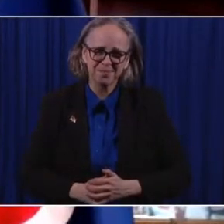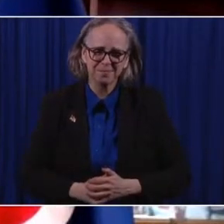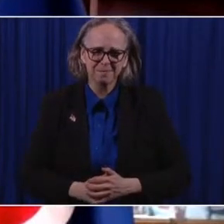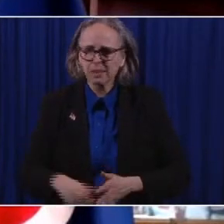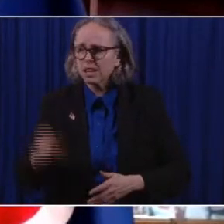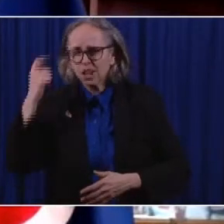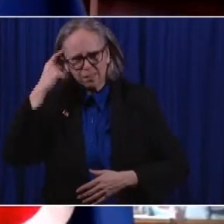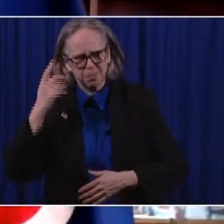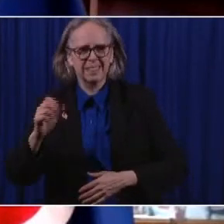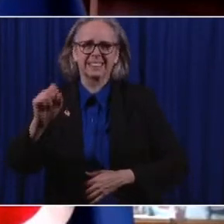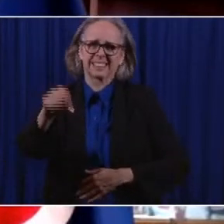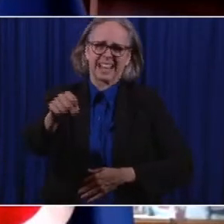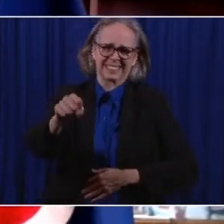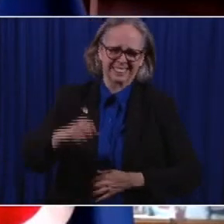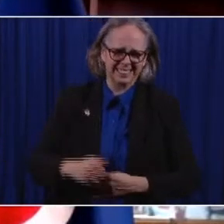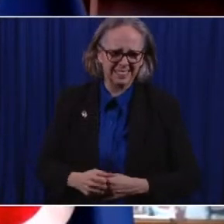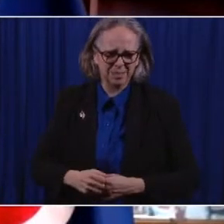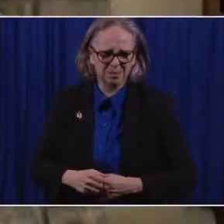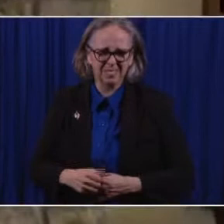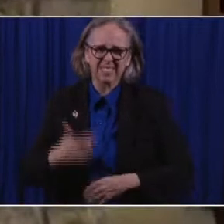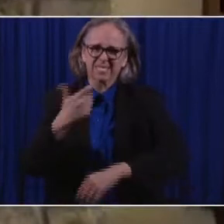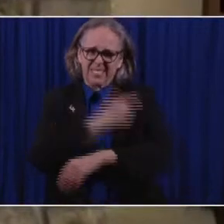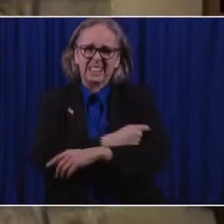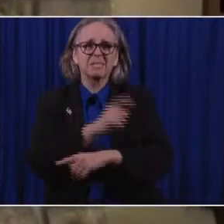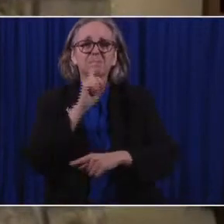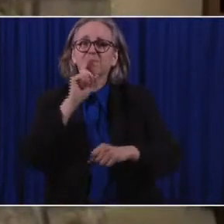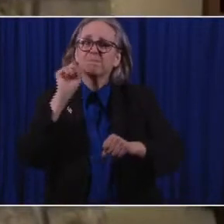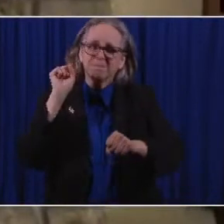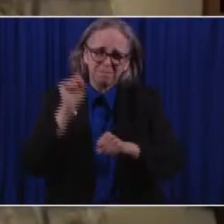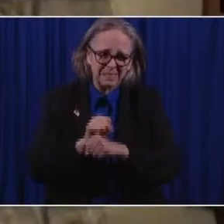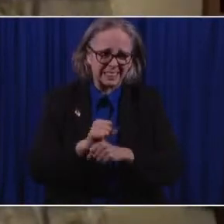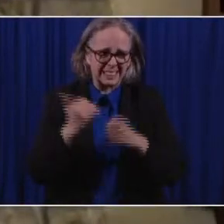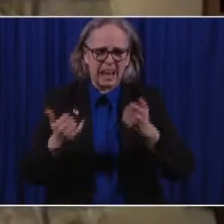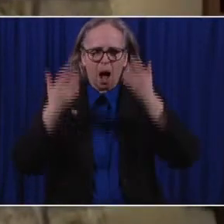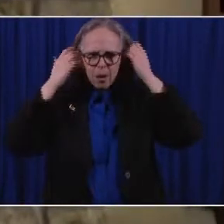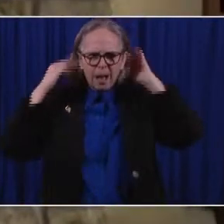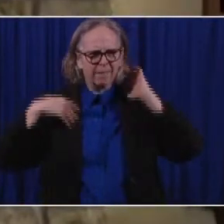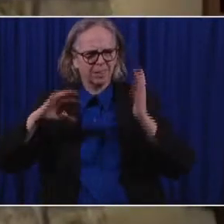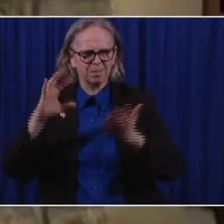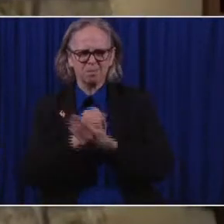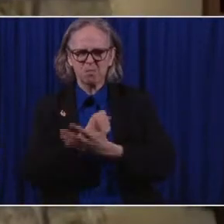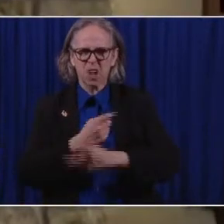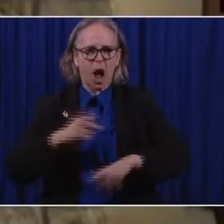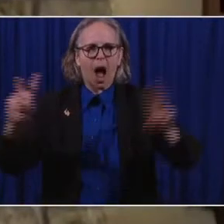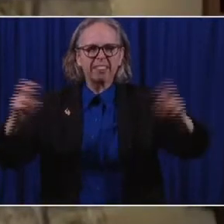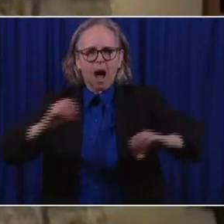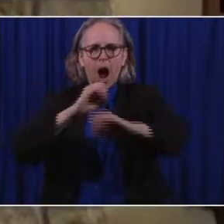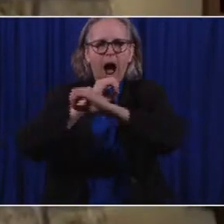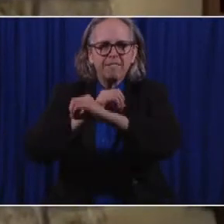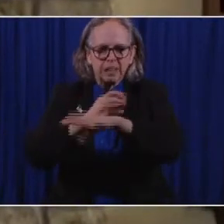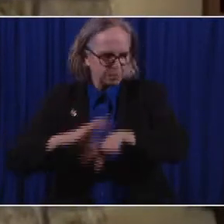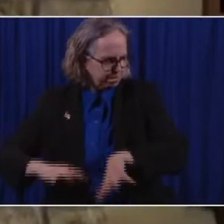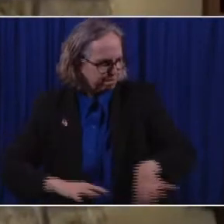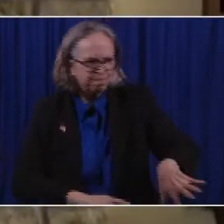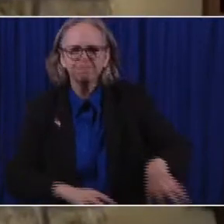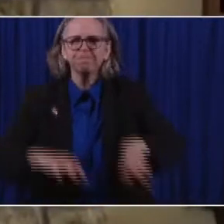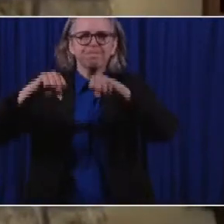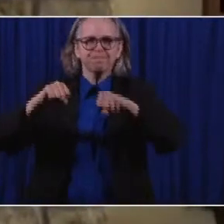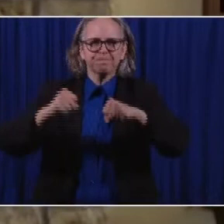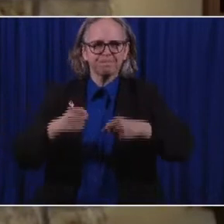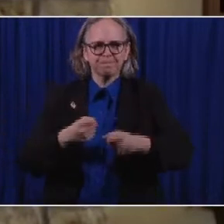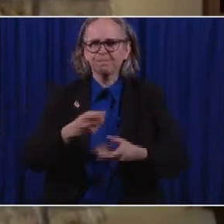us the ability to go on the offense, which is what we'd like to be. Quick recap, 8 o'clock tomorrow morning,